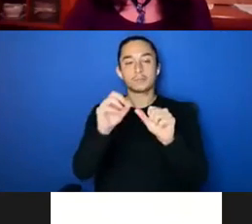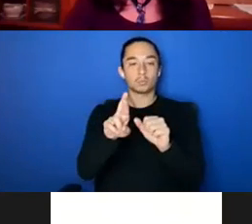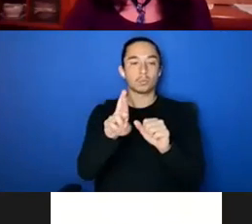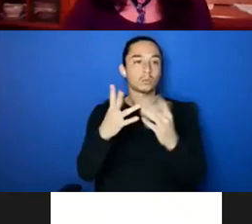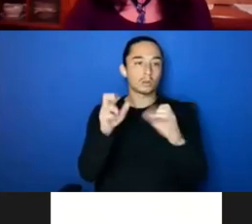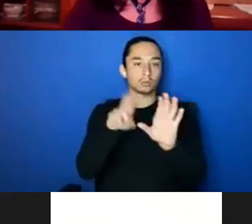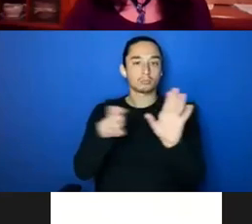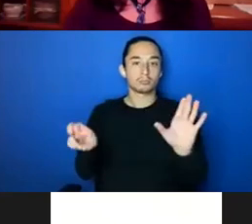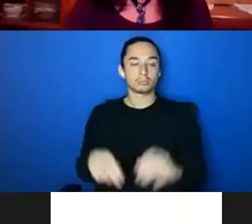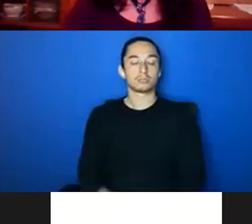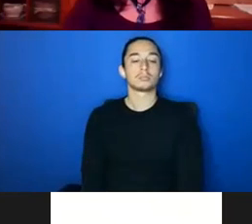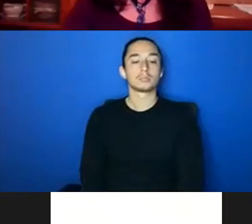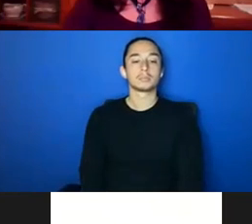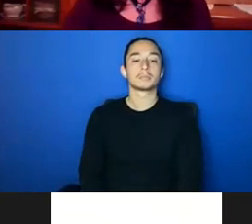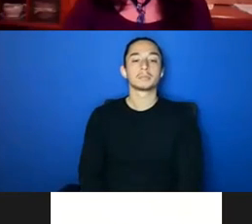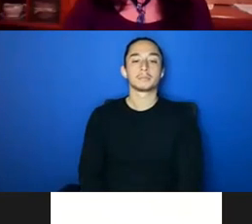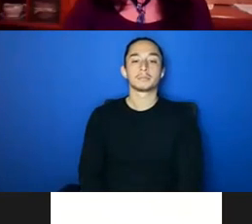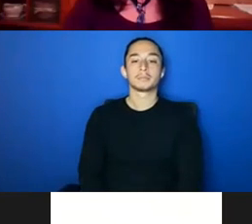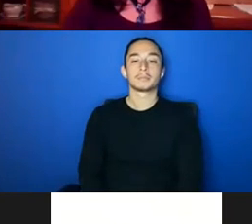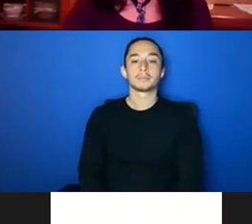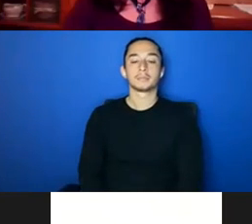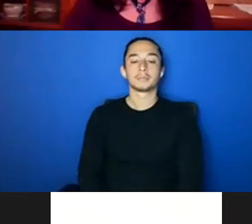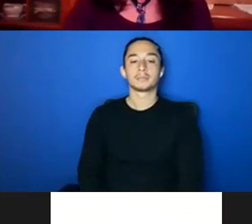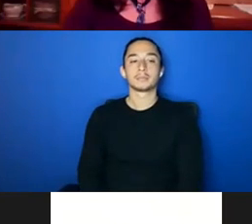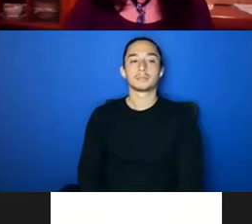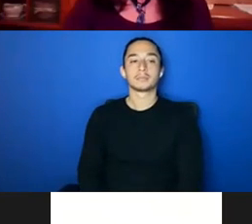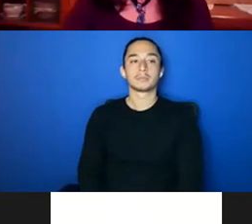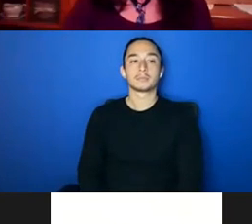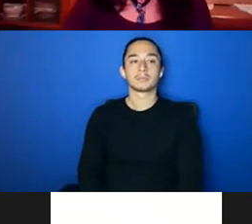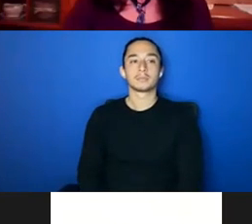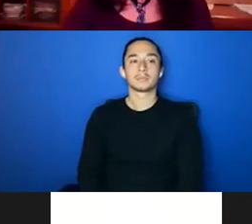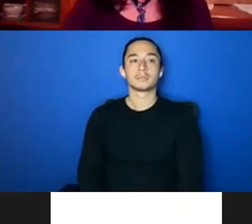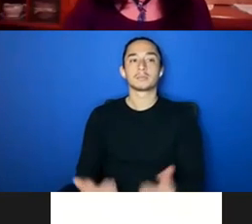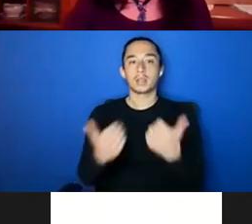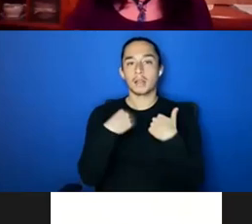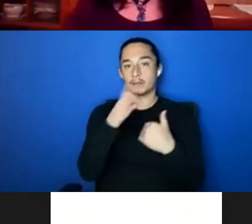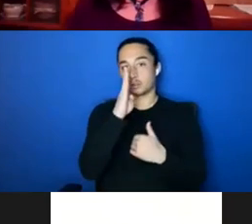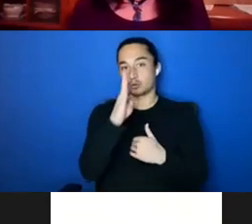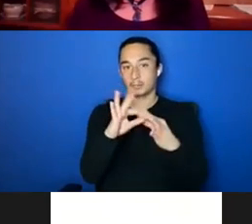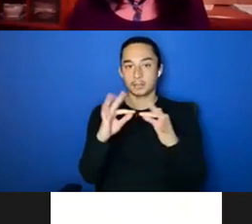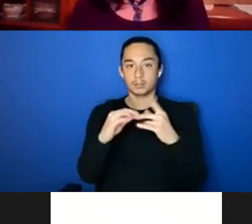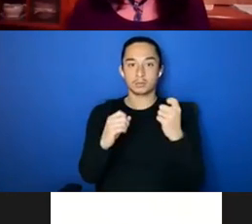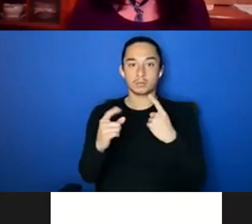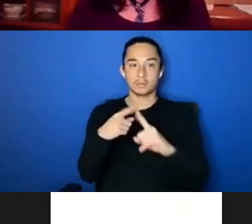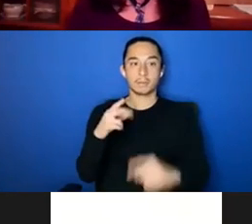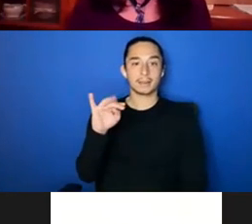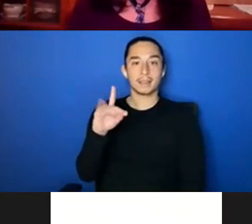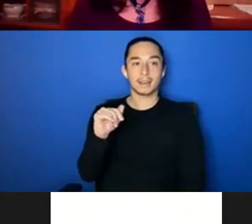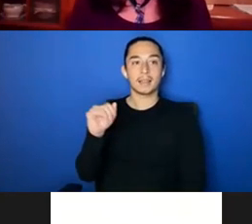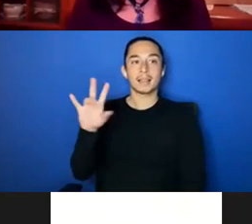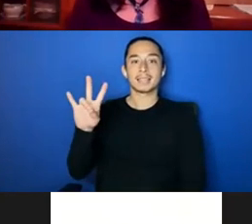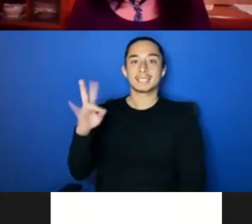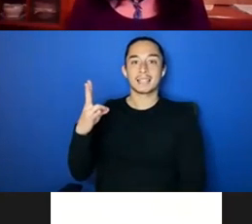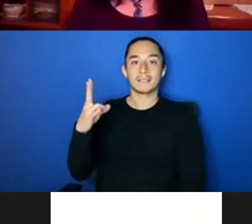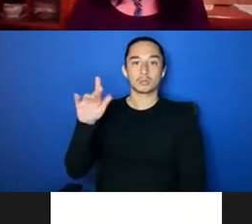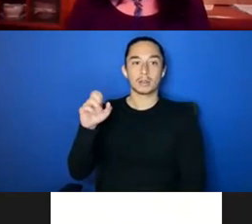to progress into something else. I do have a direct message question from Neda. Our 7th grader is